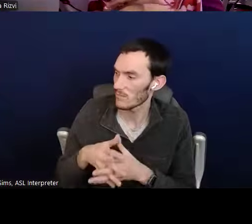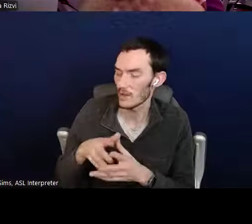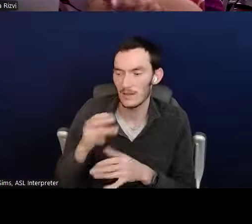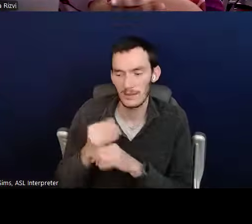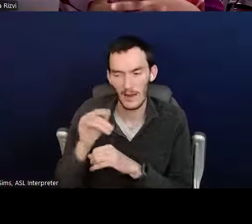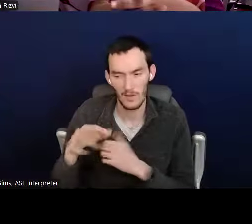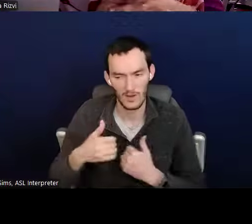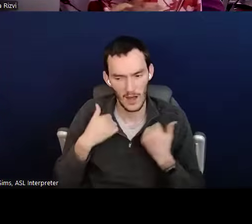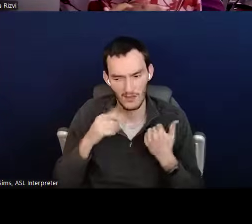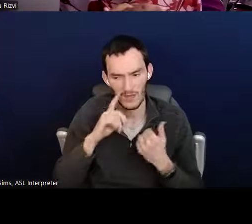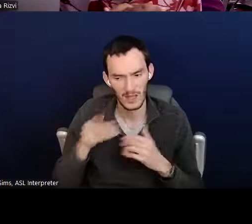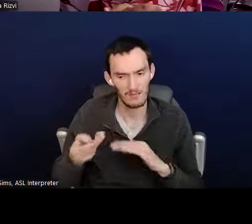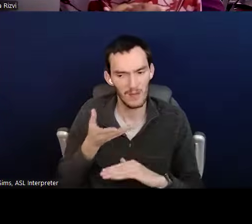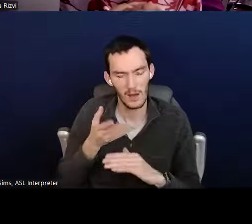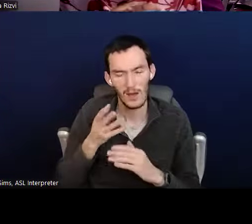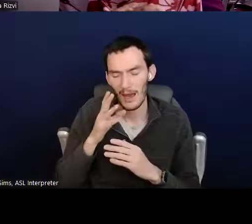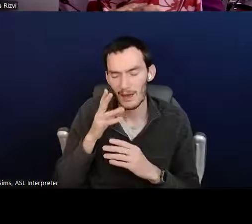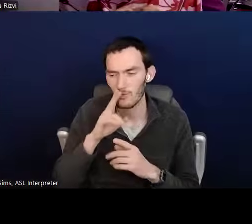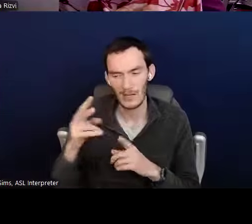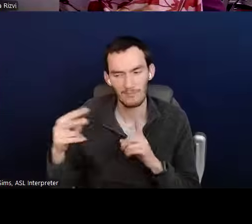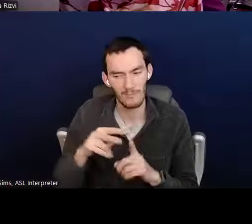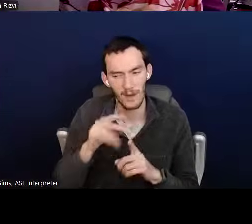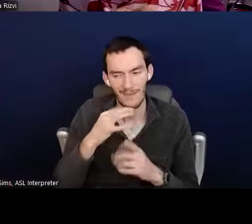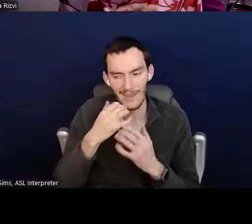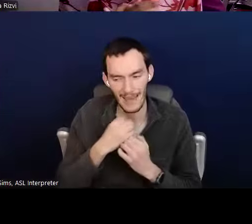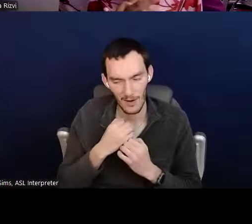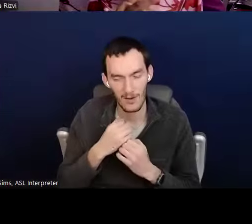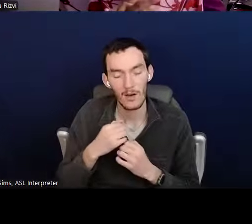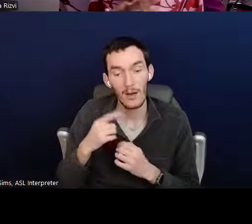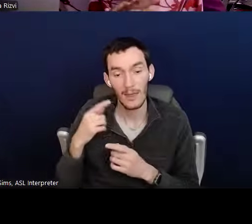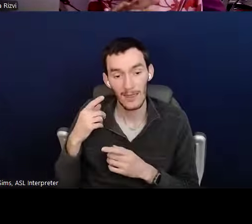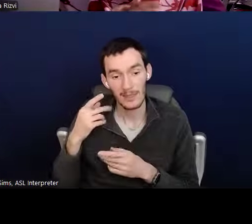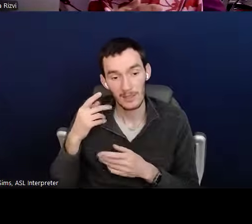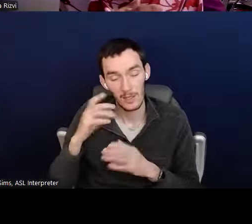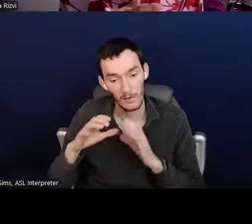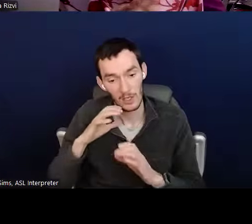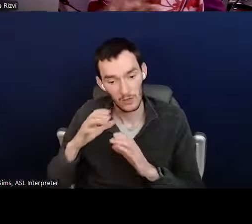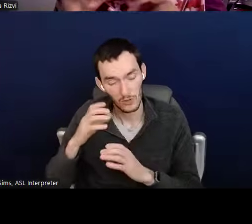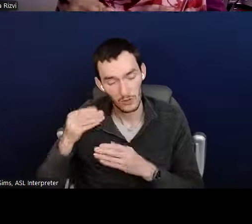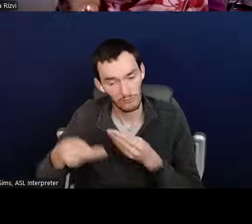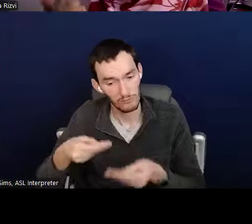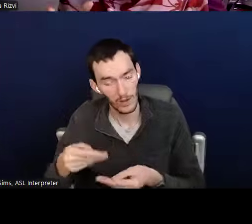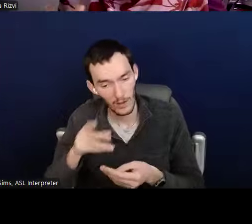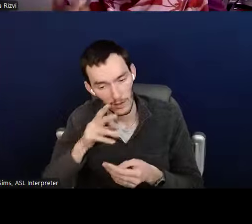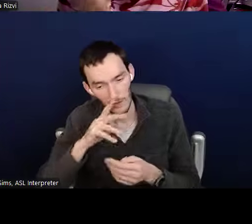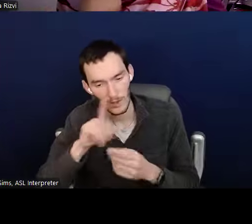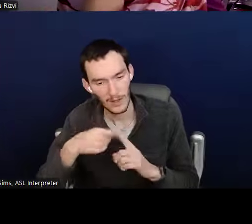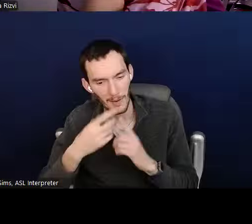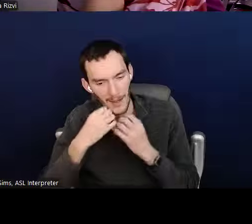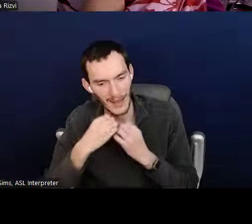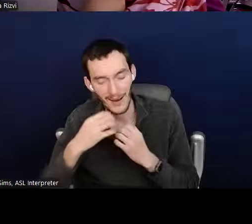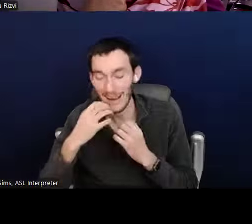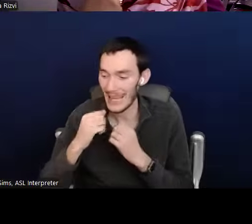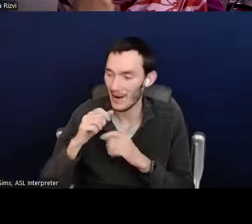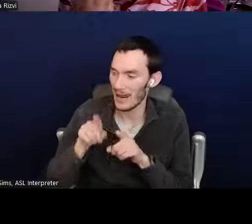us, and always through this lens of care. These ethnographic conversations around care traverse time, and care as an ethic allows us to